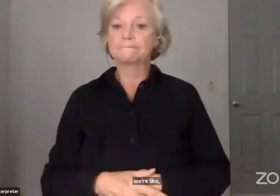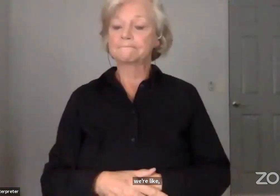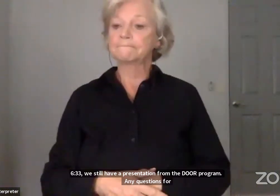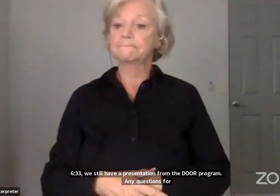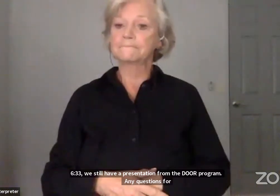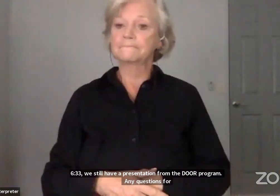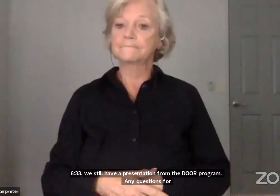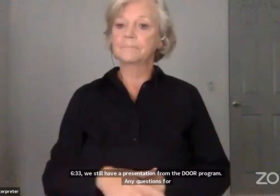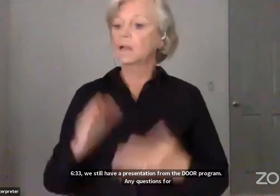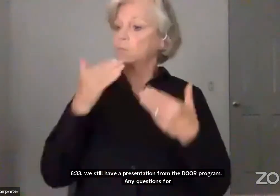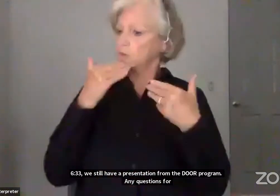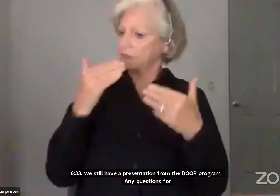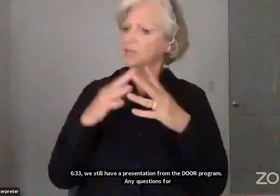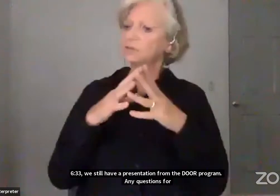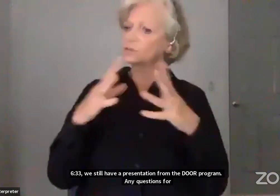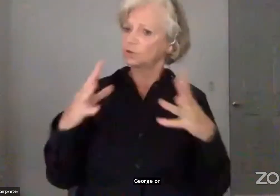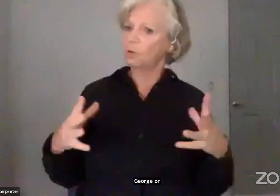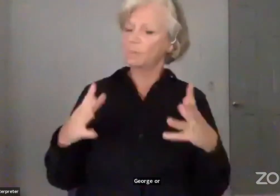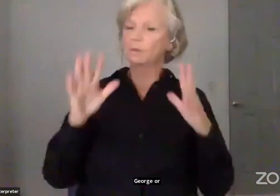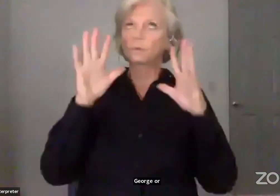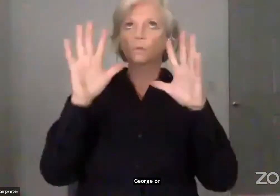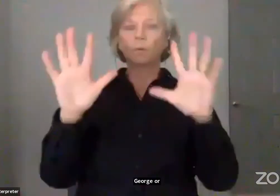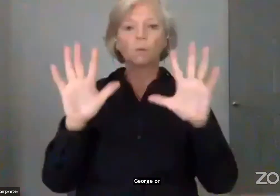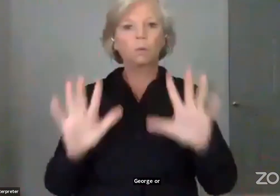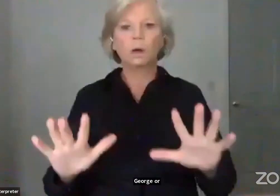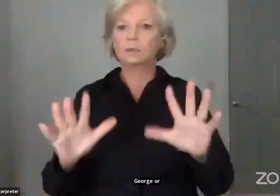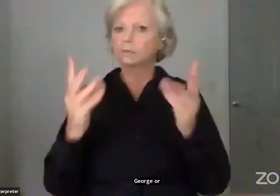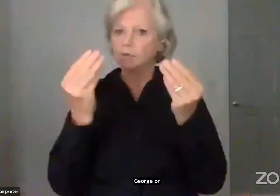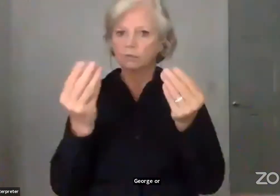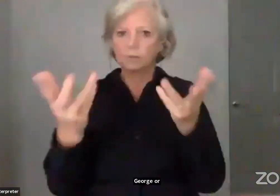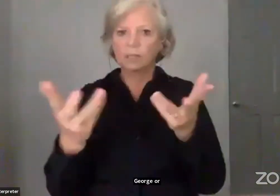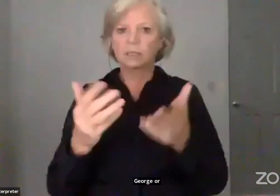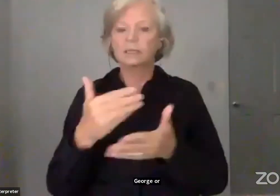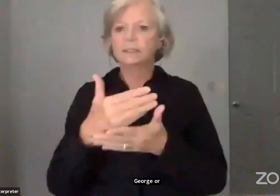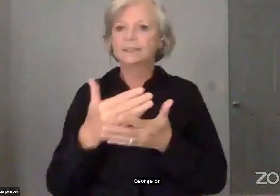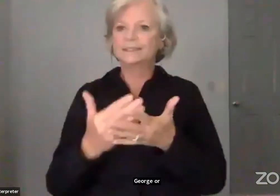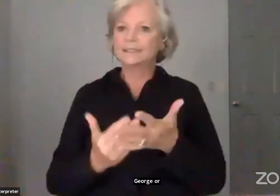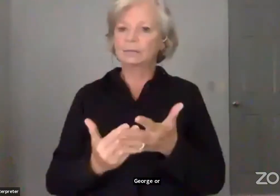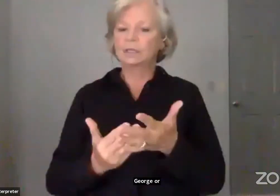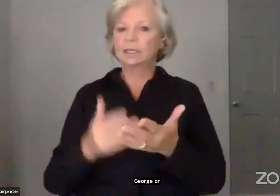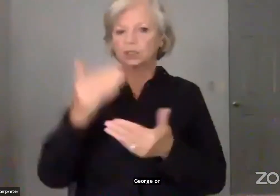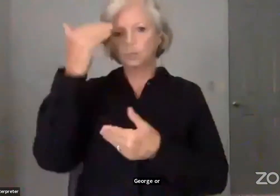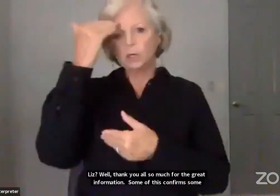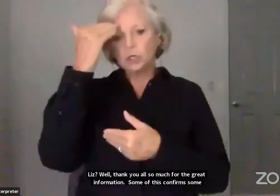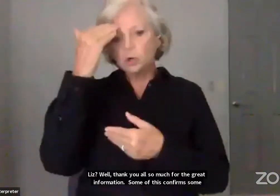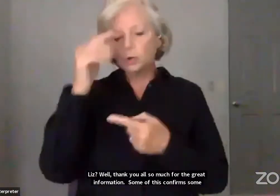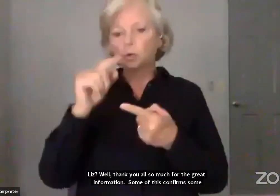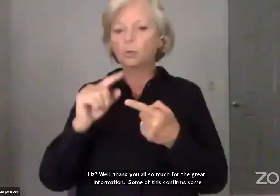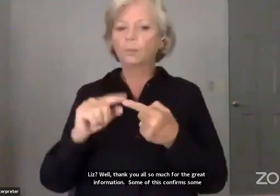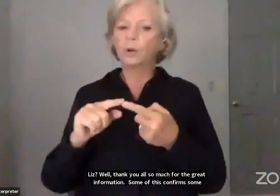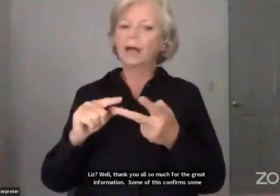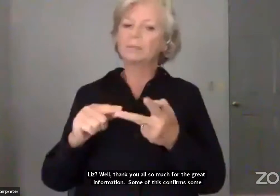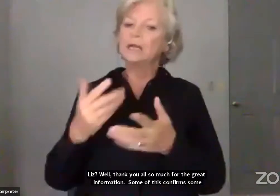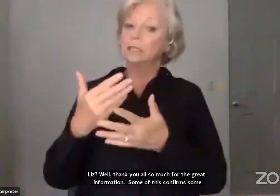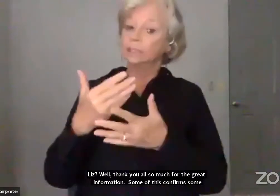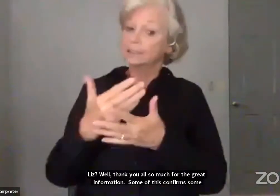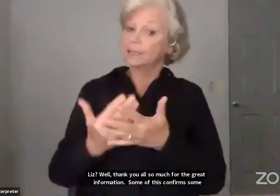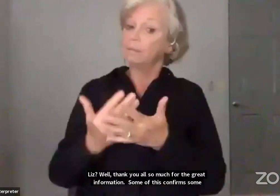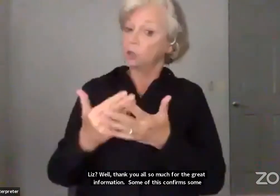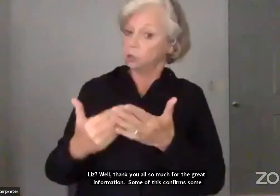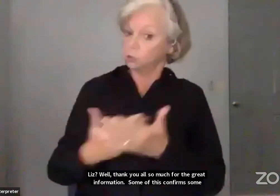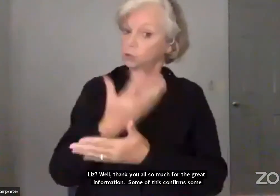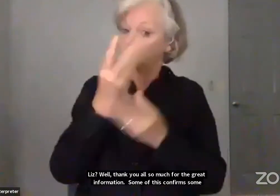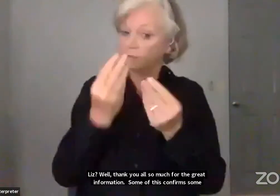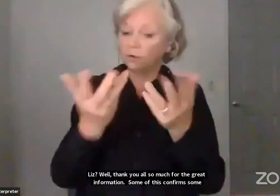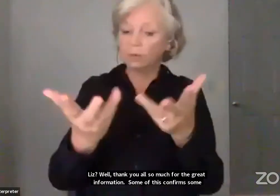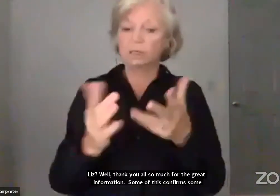Well, thank you all so much for the great information. Some of this confirms some of the things we feel like we knew, and I think there's also some new information there too that's a little